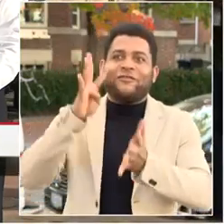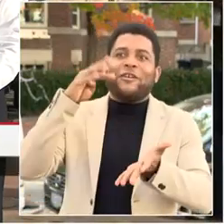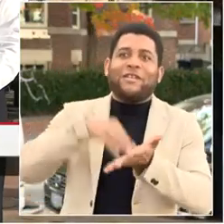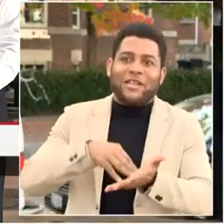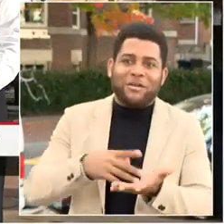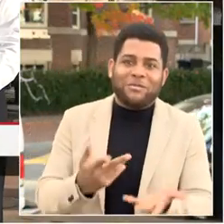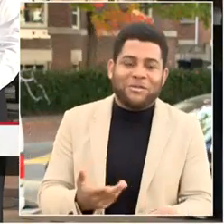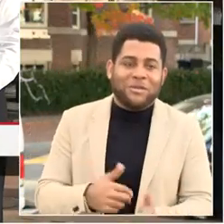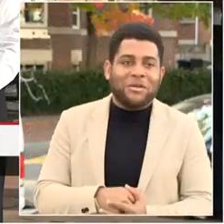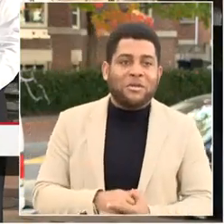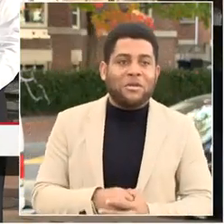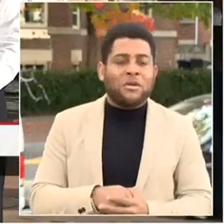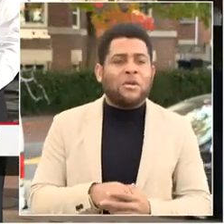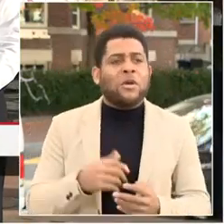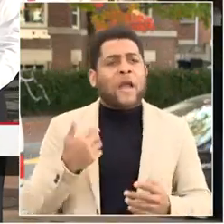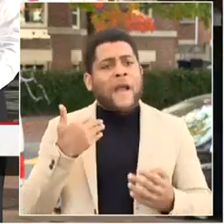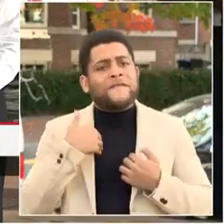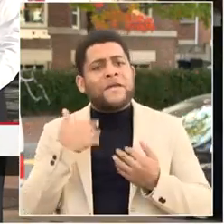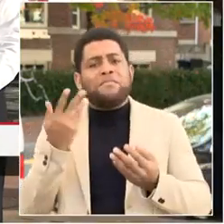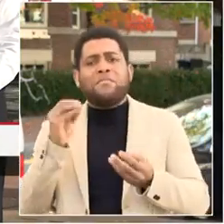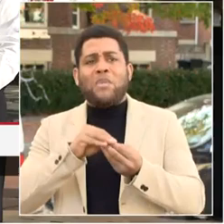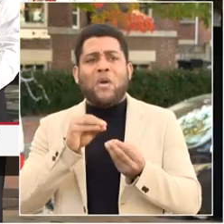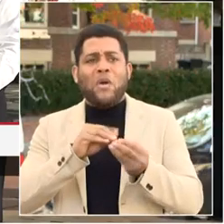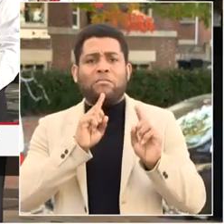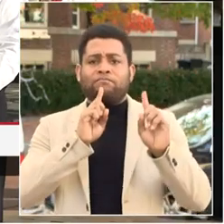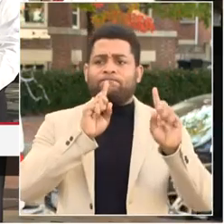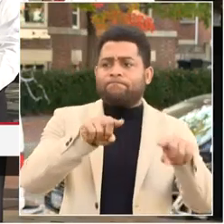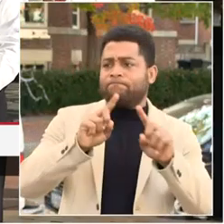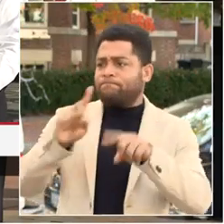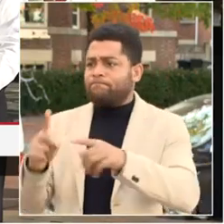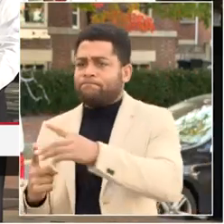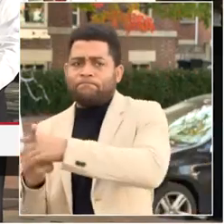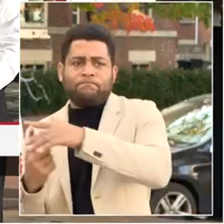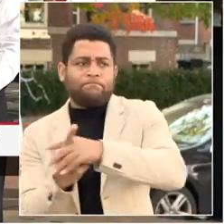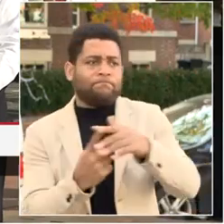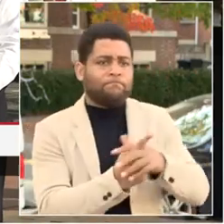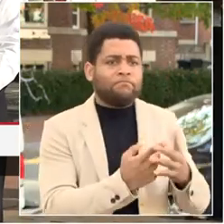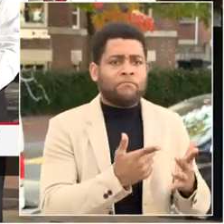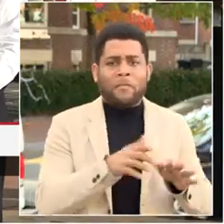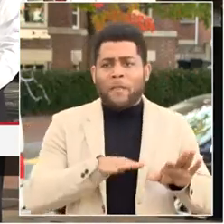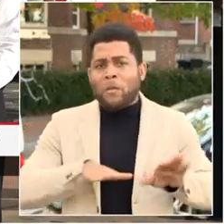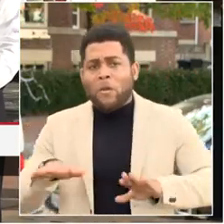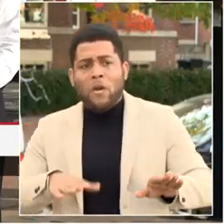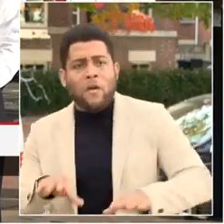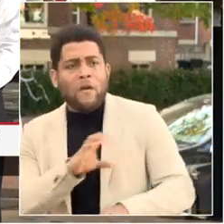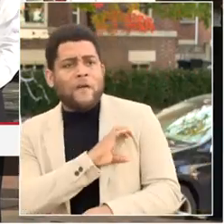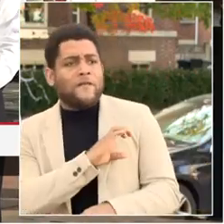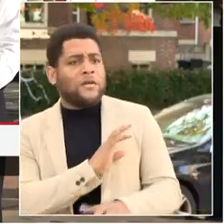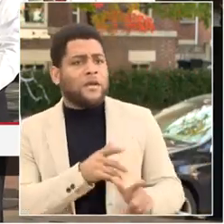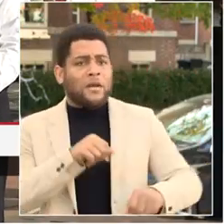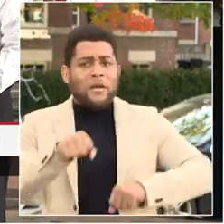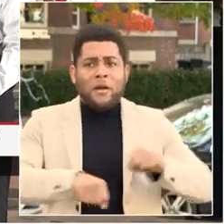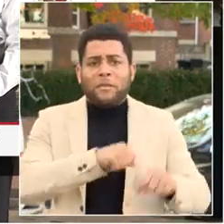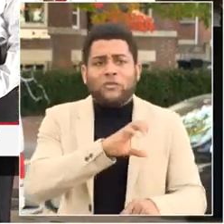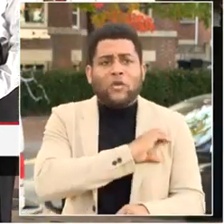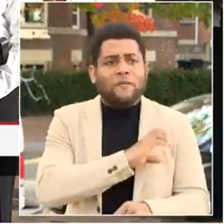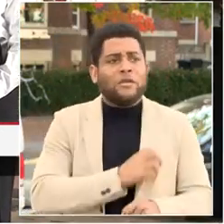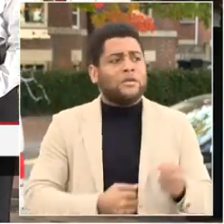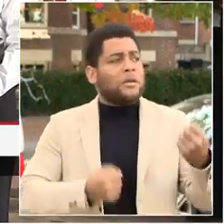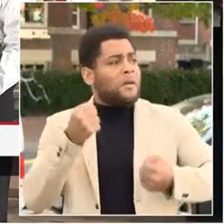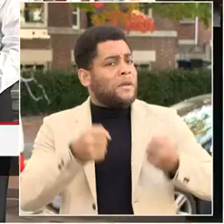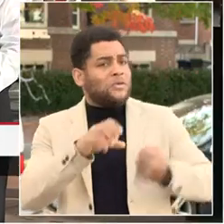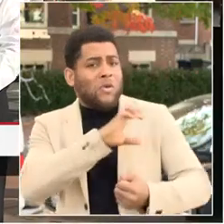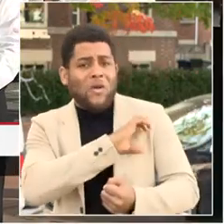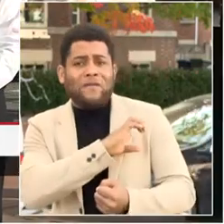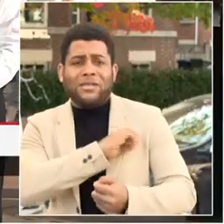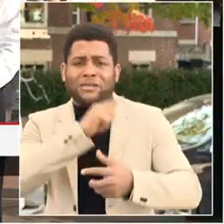have walking beats and foot patrols and bicycle and all of the other means increases. And it increases not